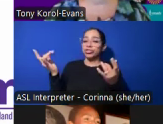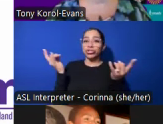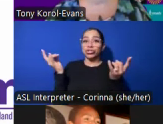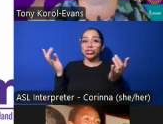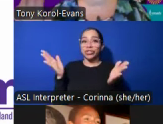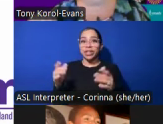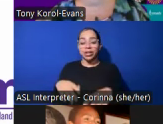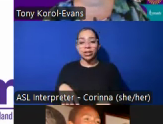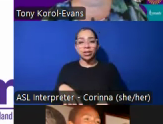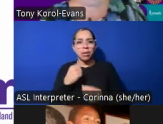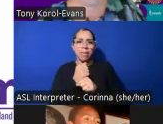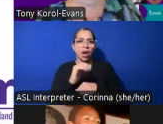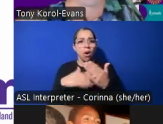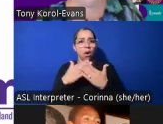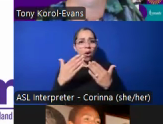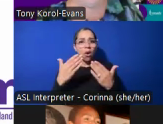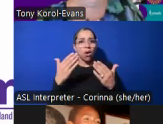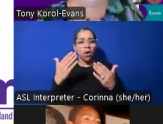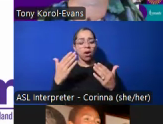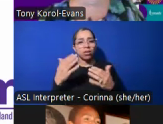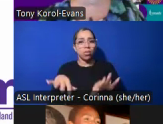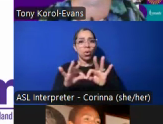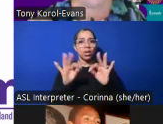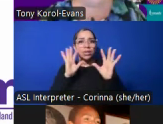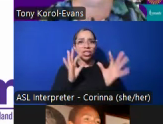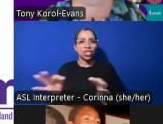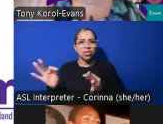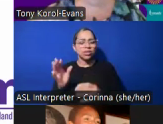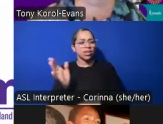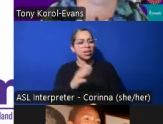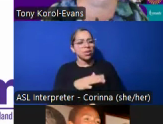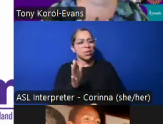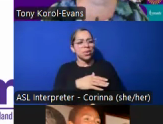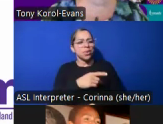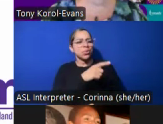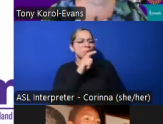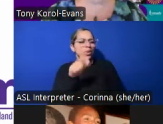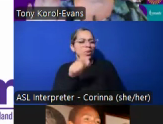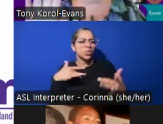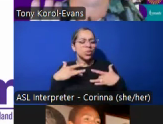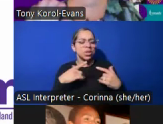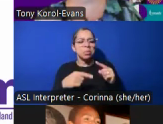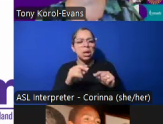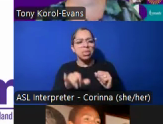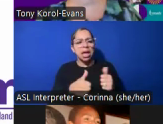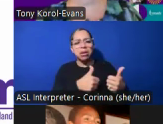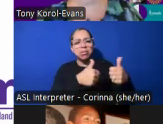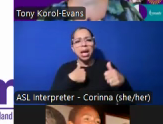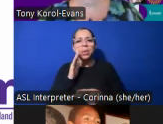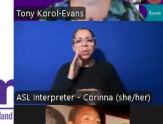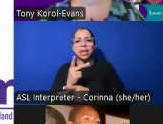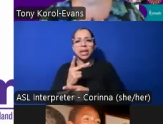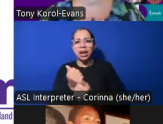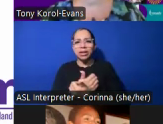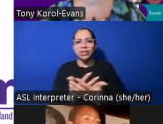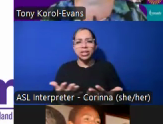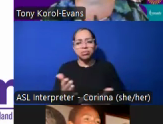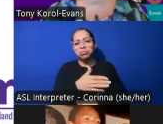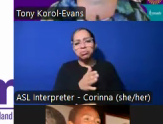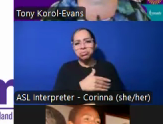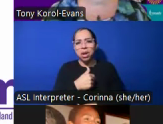Like you don't need to worry about that. It sounds so sweet. Oh, you don't need to worry about that. I'll take care of it. I'll take care of